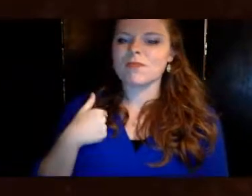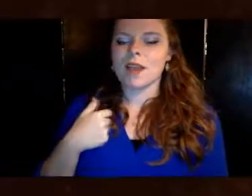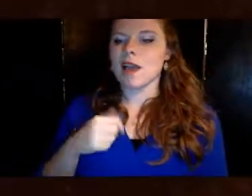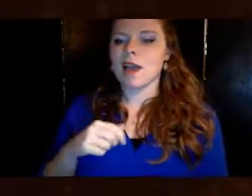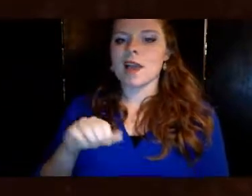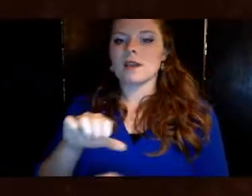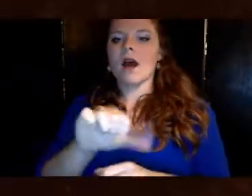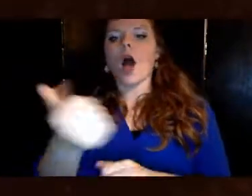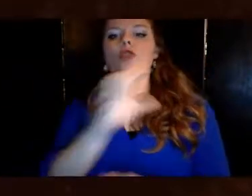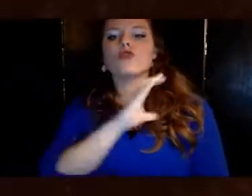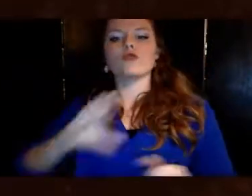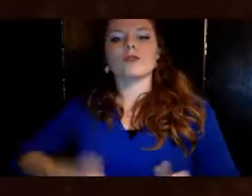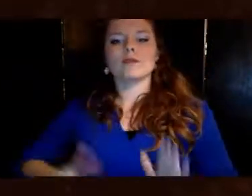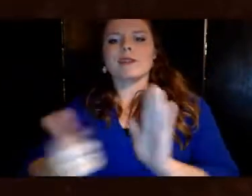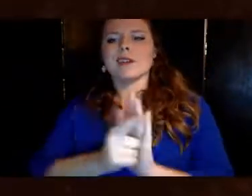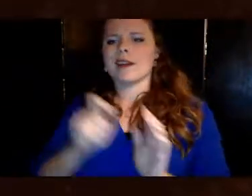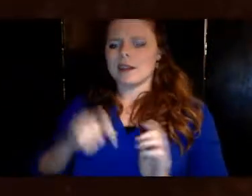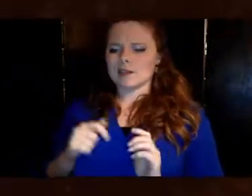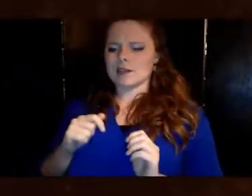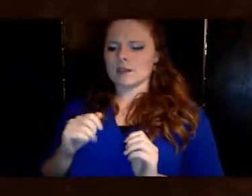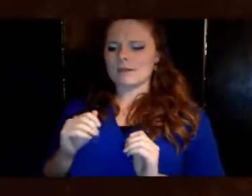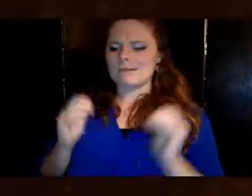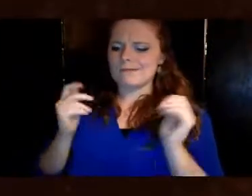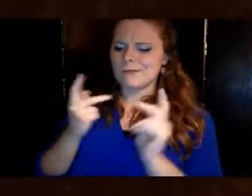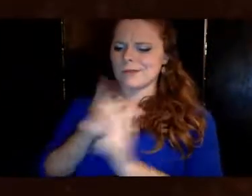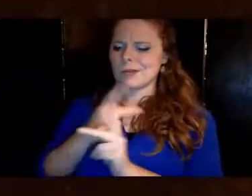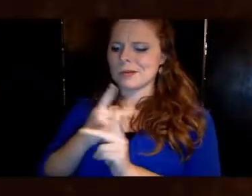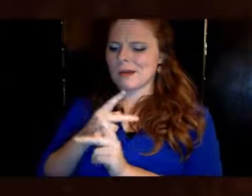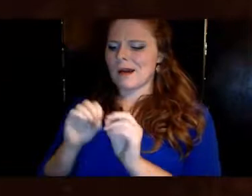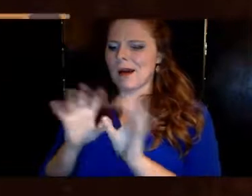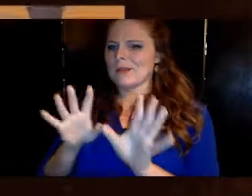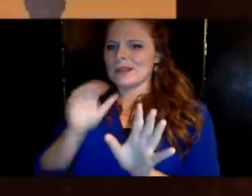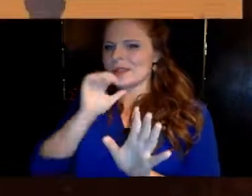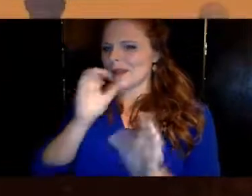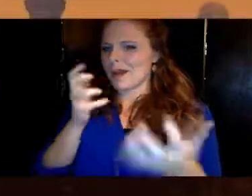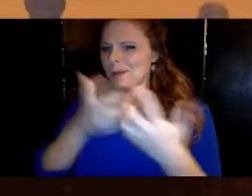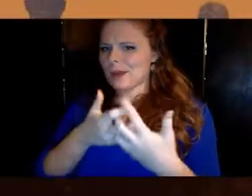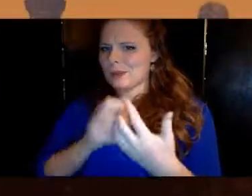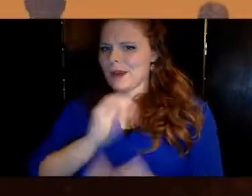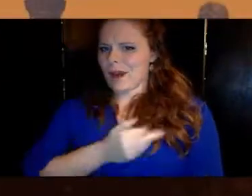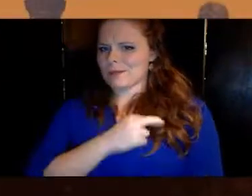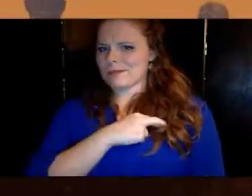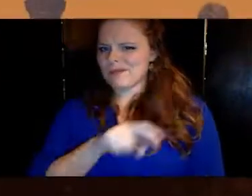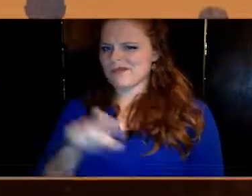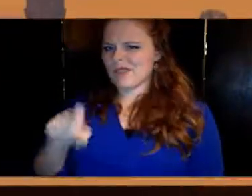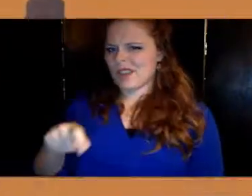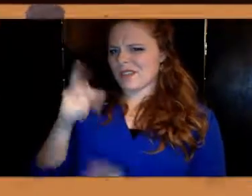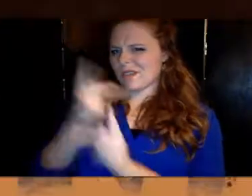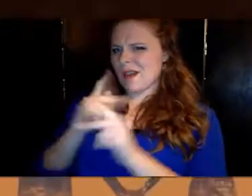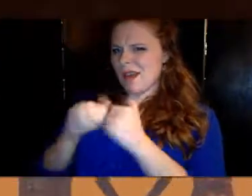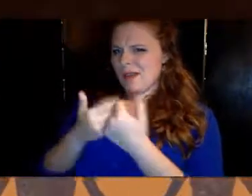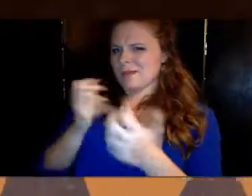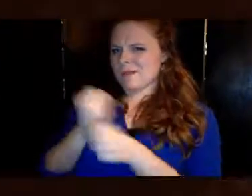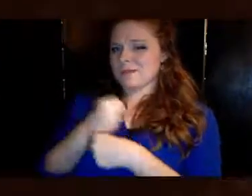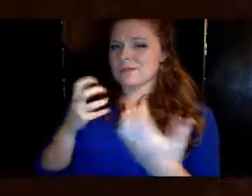fellow Christians, needed justification for a practice so obviously at odds with their ideals of equality. So they